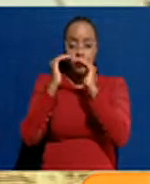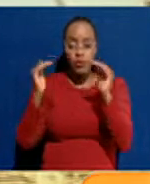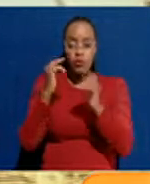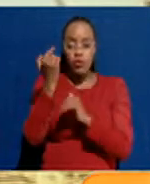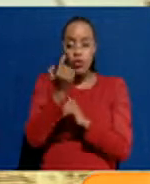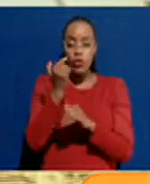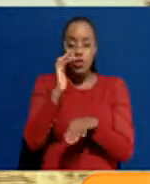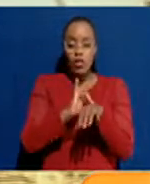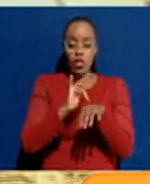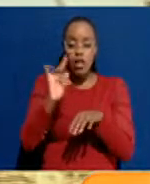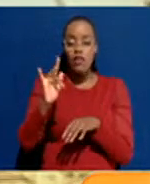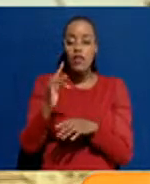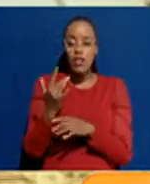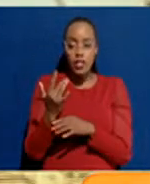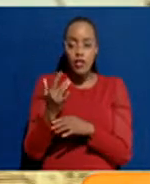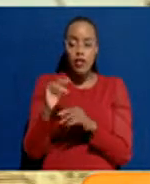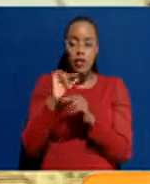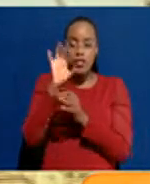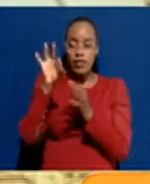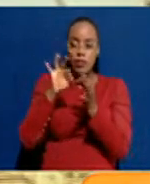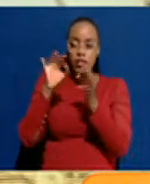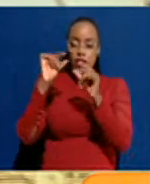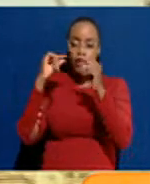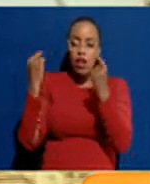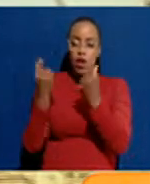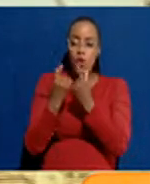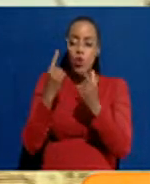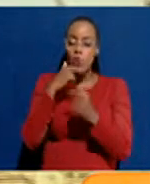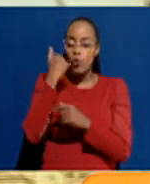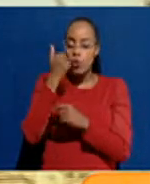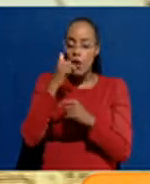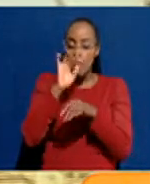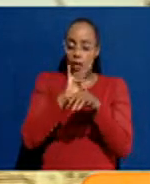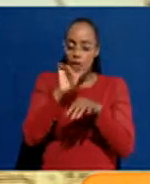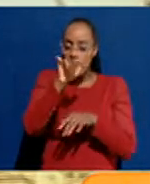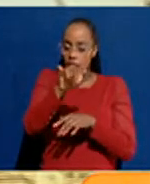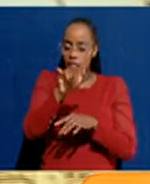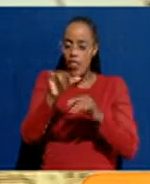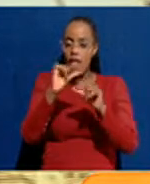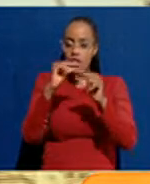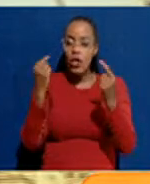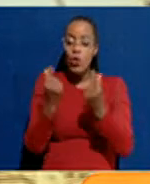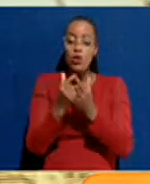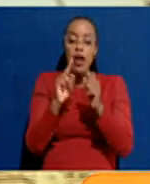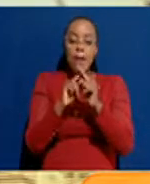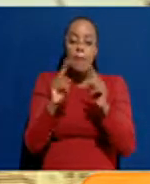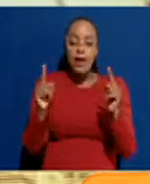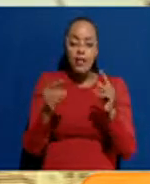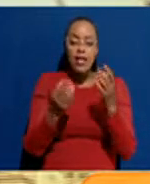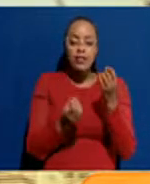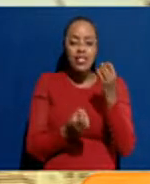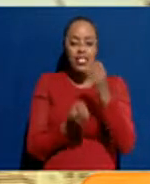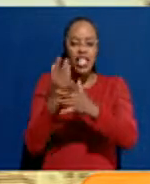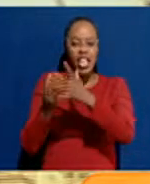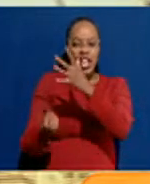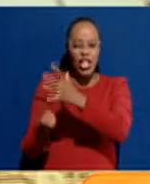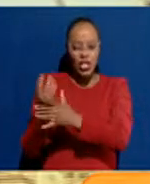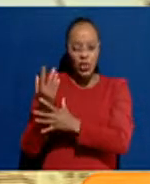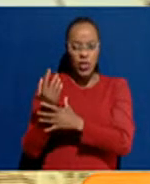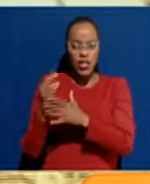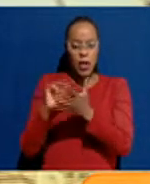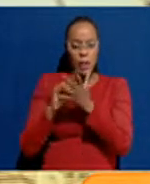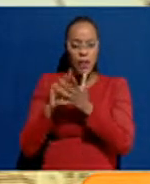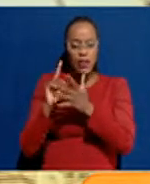only affect a localized group who are served by that distribution area. But at generation, it may now